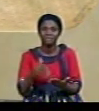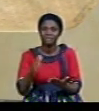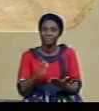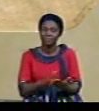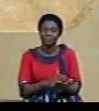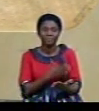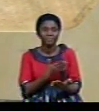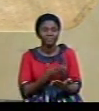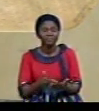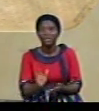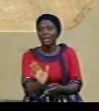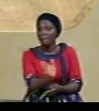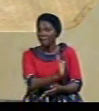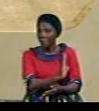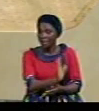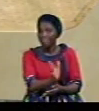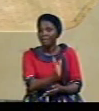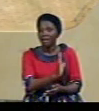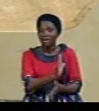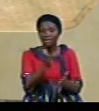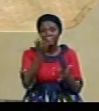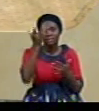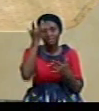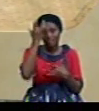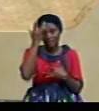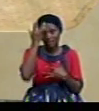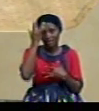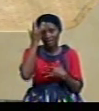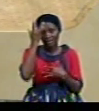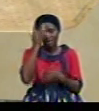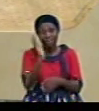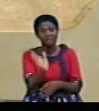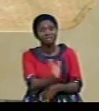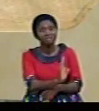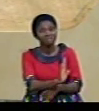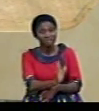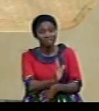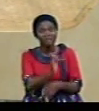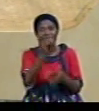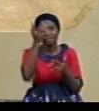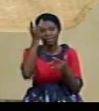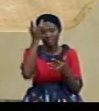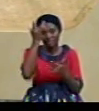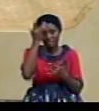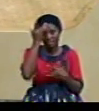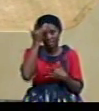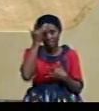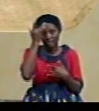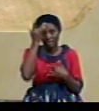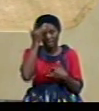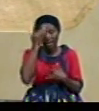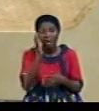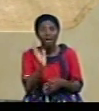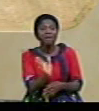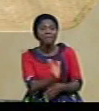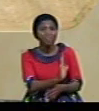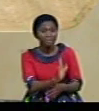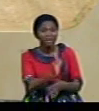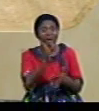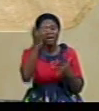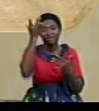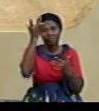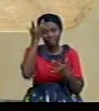bye bye bye bye bye bye sickness bye bye sickness